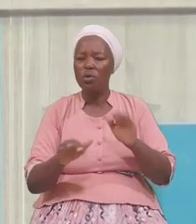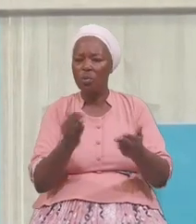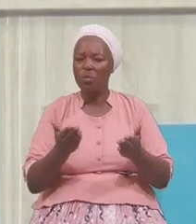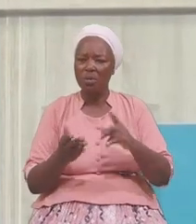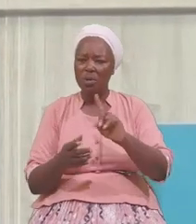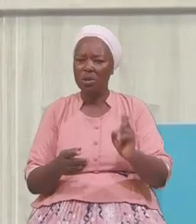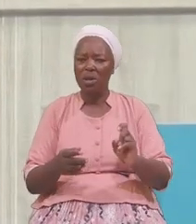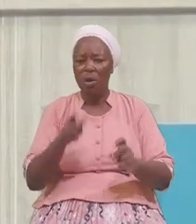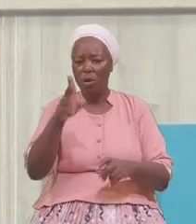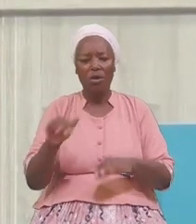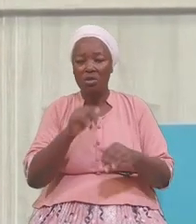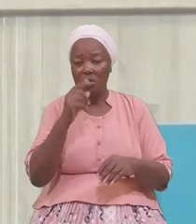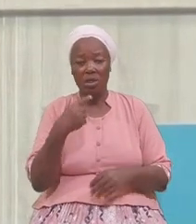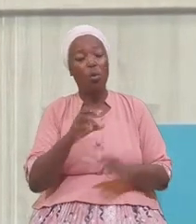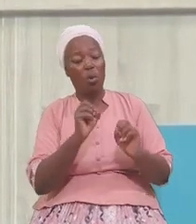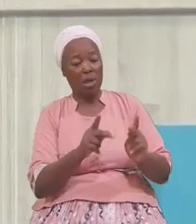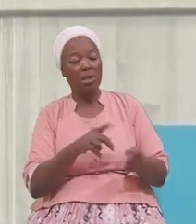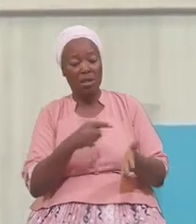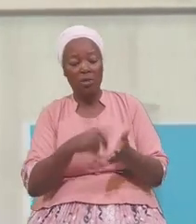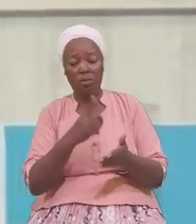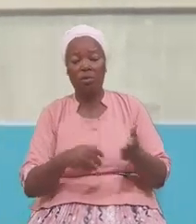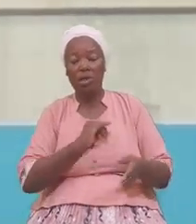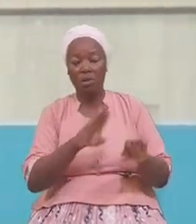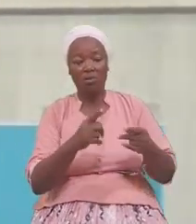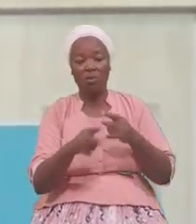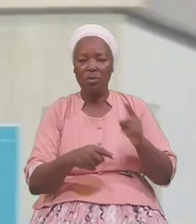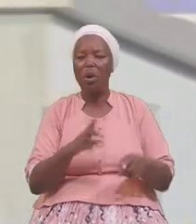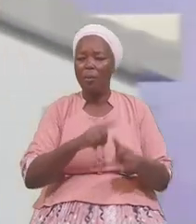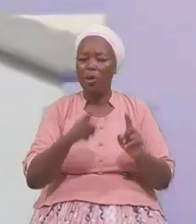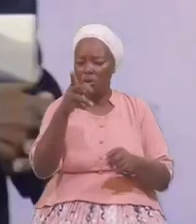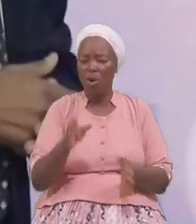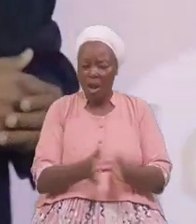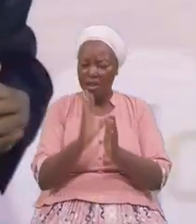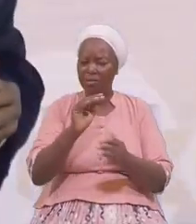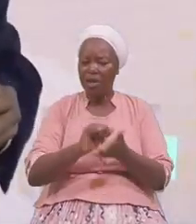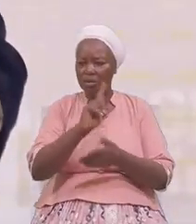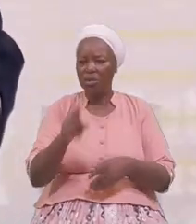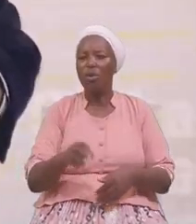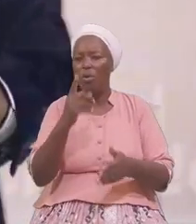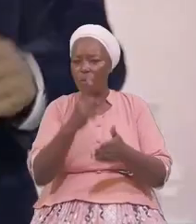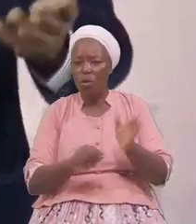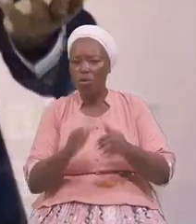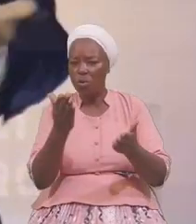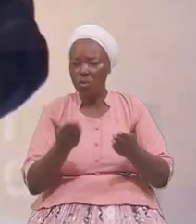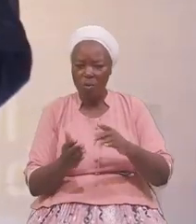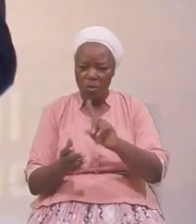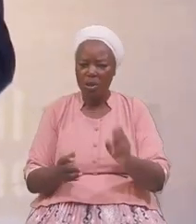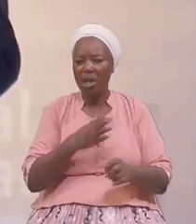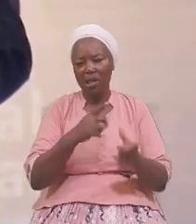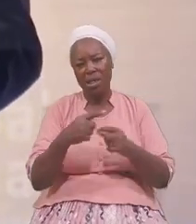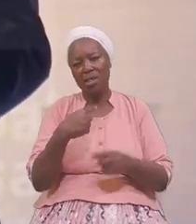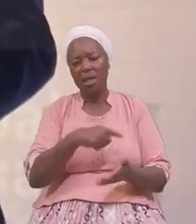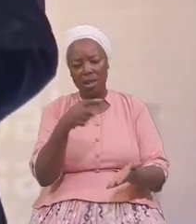did not say, okay, this is what I want to do. He said, what do you want? And he said, this